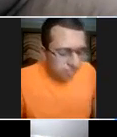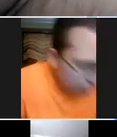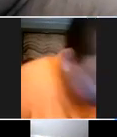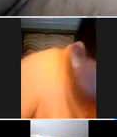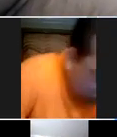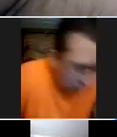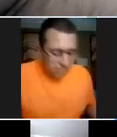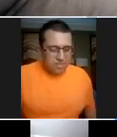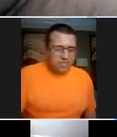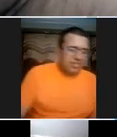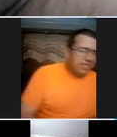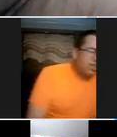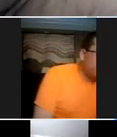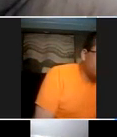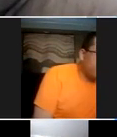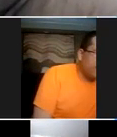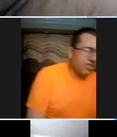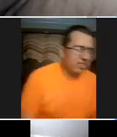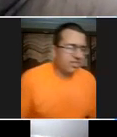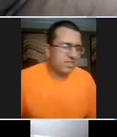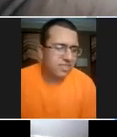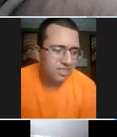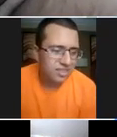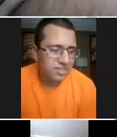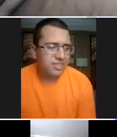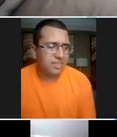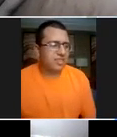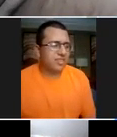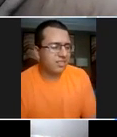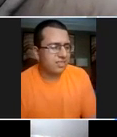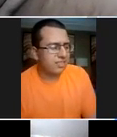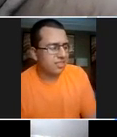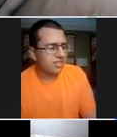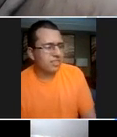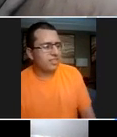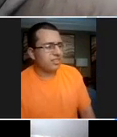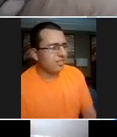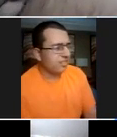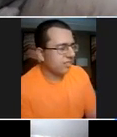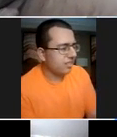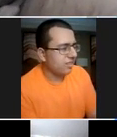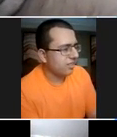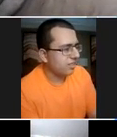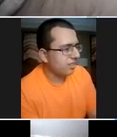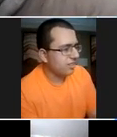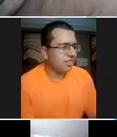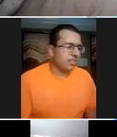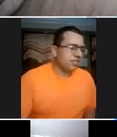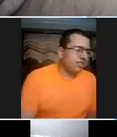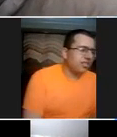Adultery, sorcery, hatred, contusion, jealousy, outbursts of wrath,